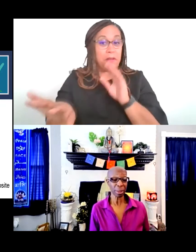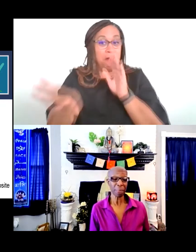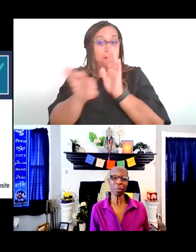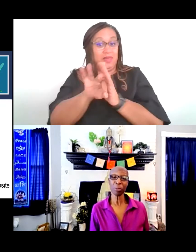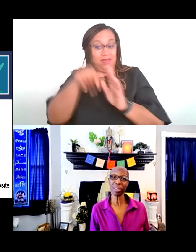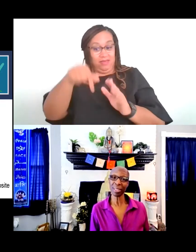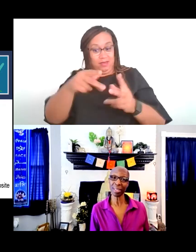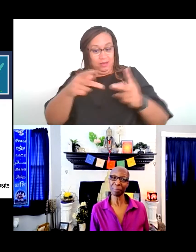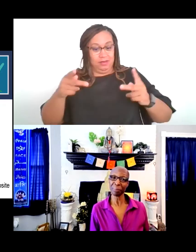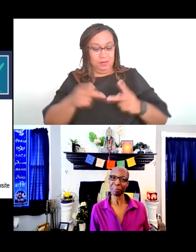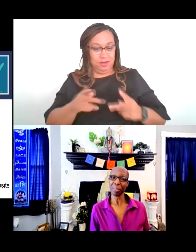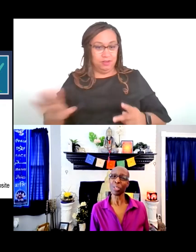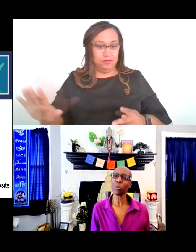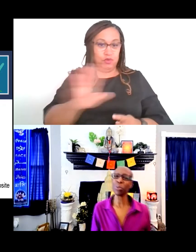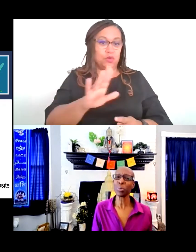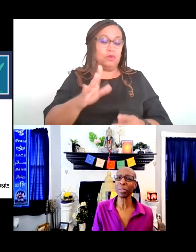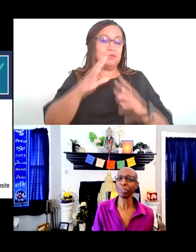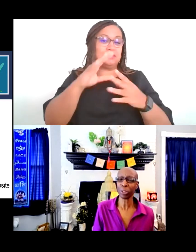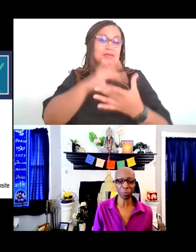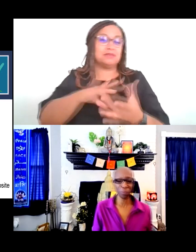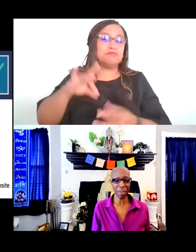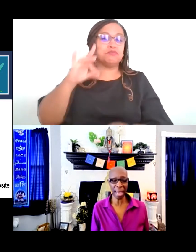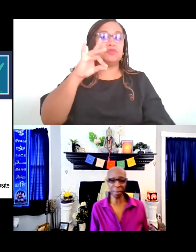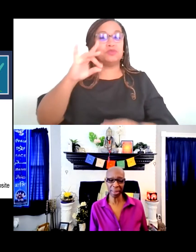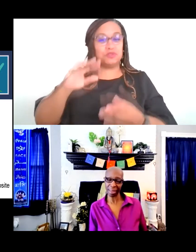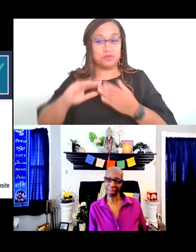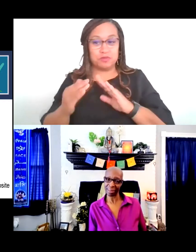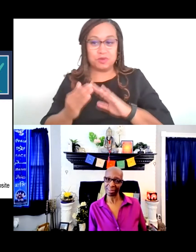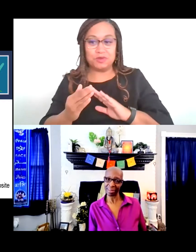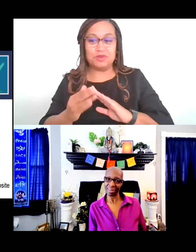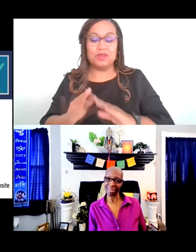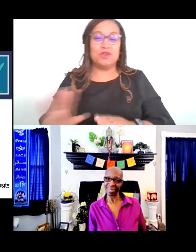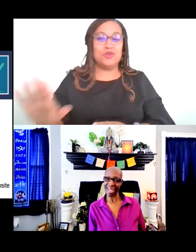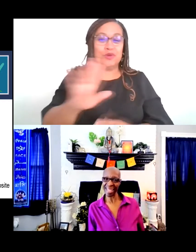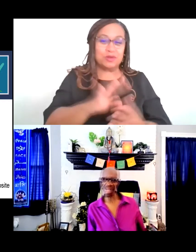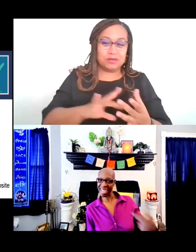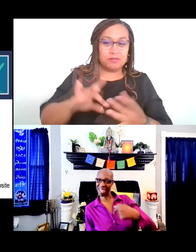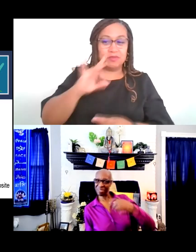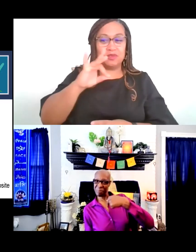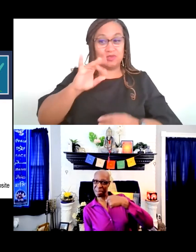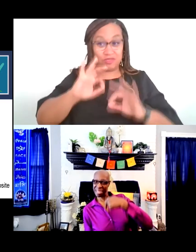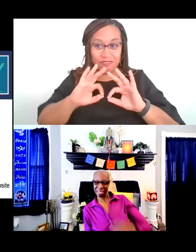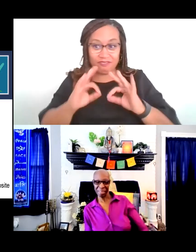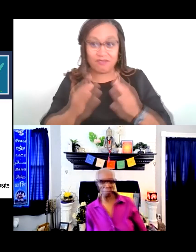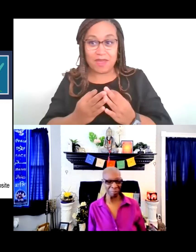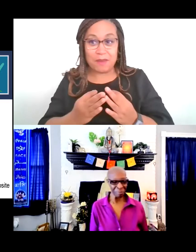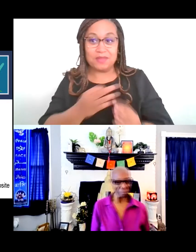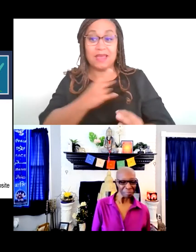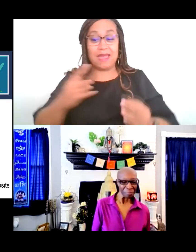spiritual community, your spiritual family, and hang out with me.